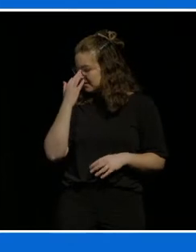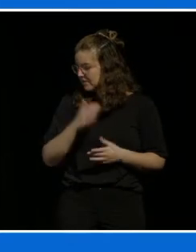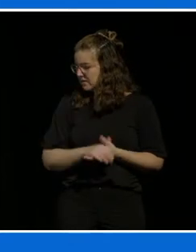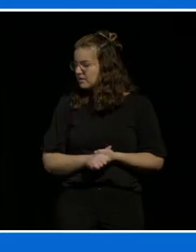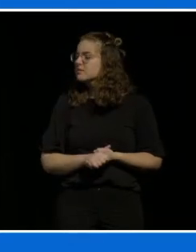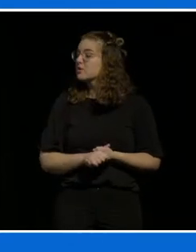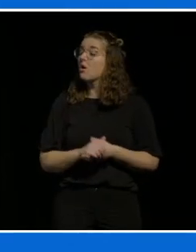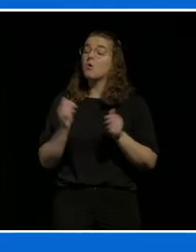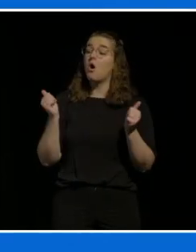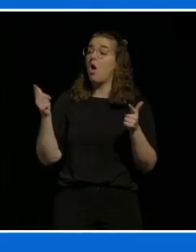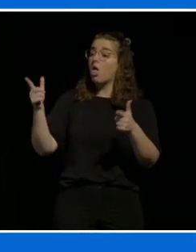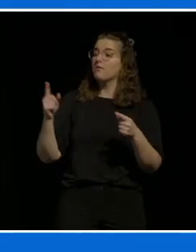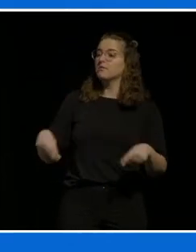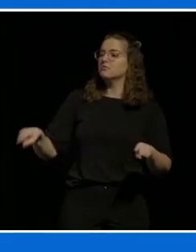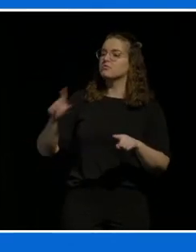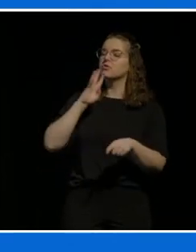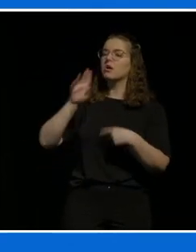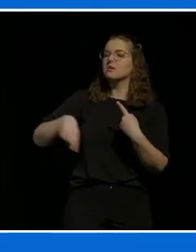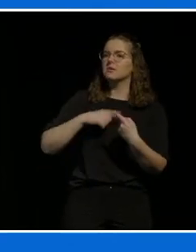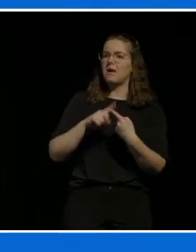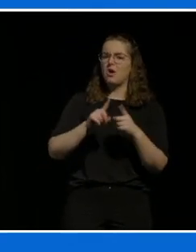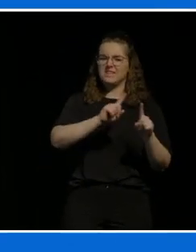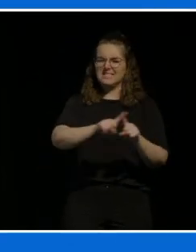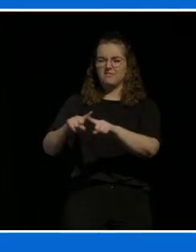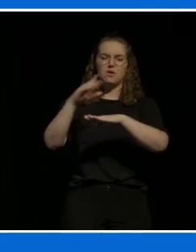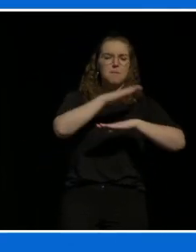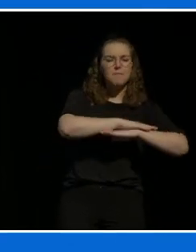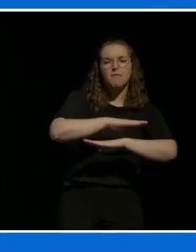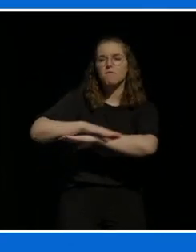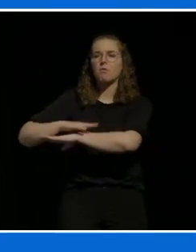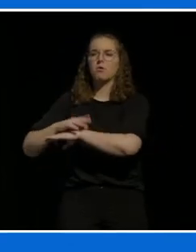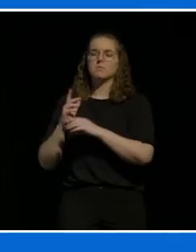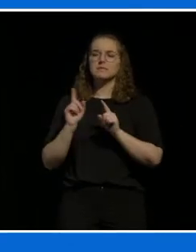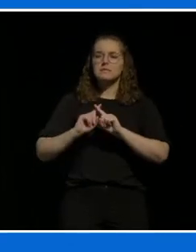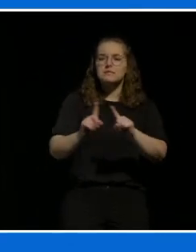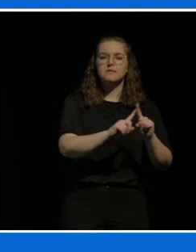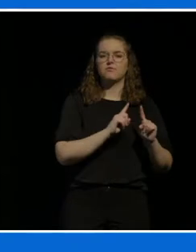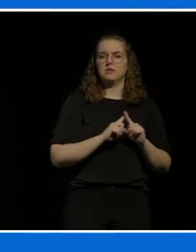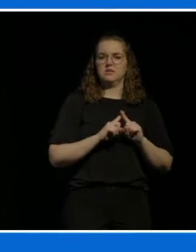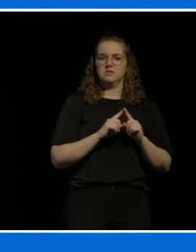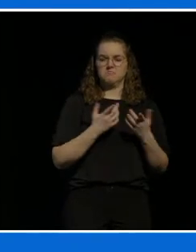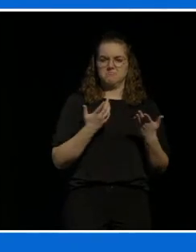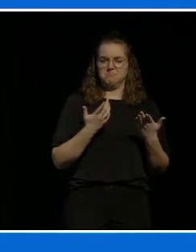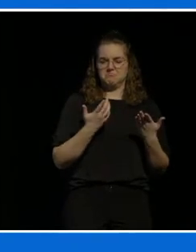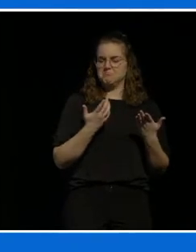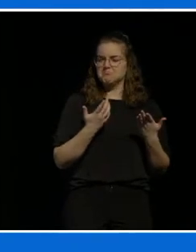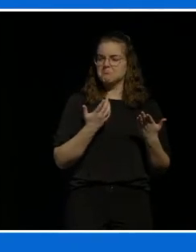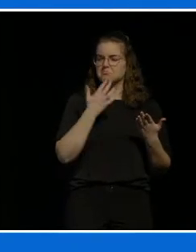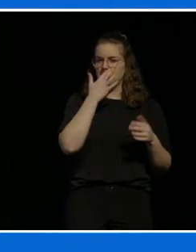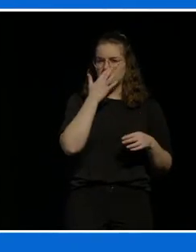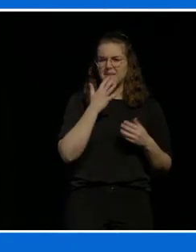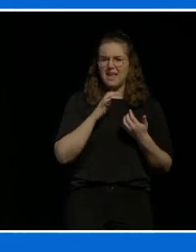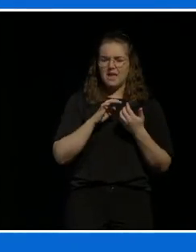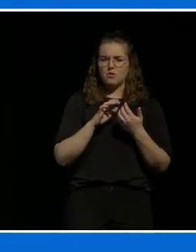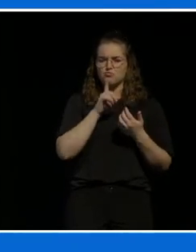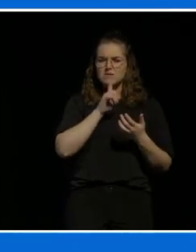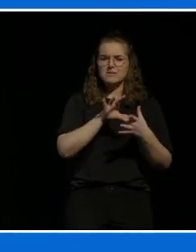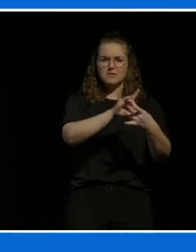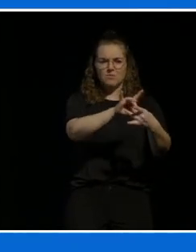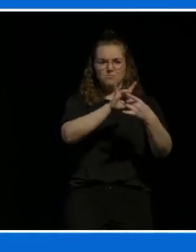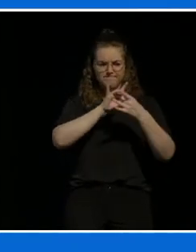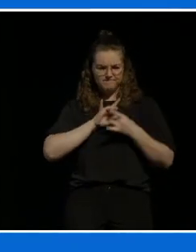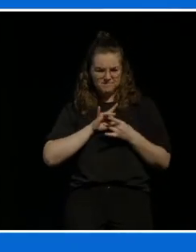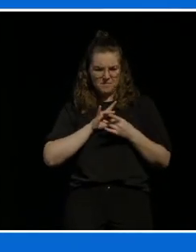So all of you guys kind of talked about how these different platforms and your different efforts on all of these platforms really corresponds to not only your